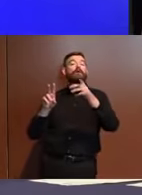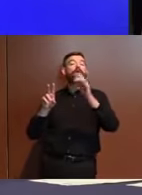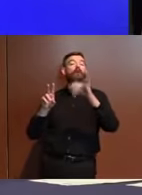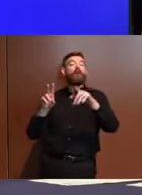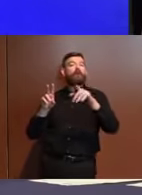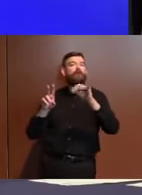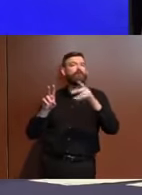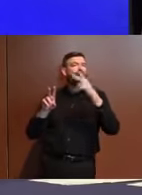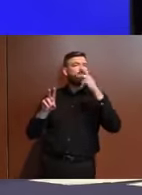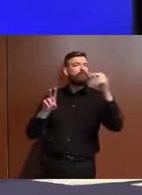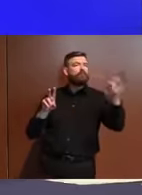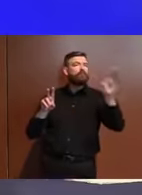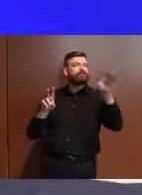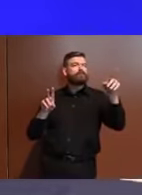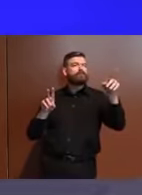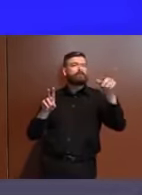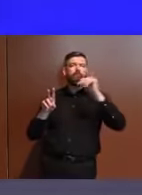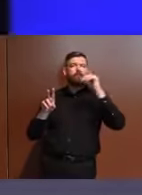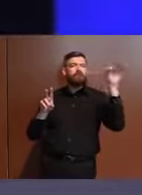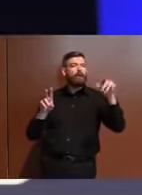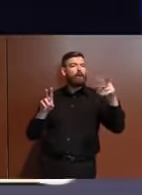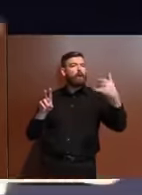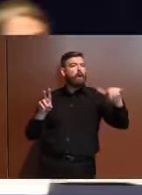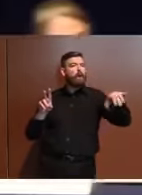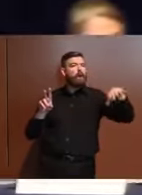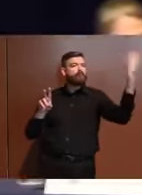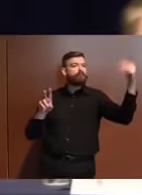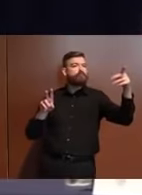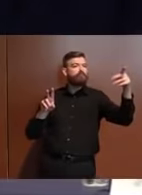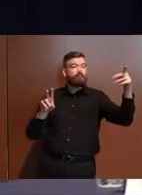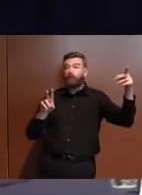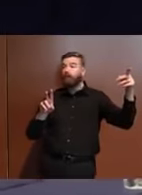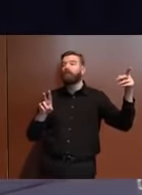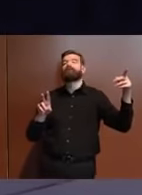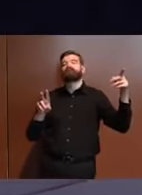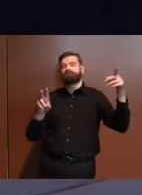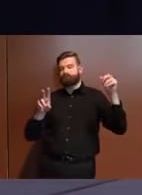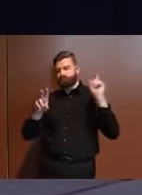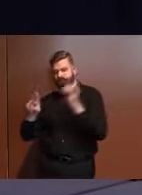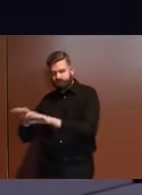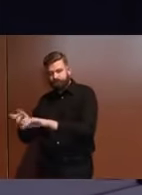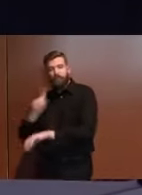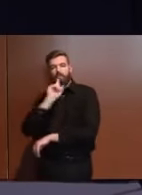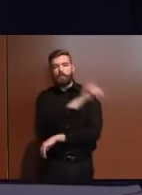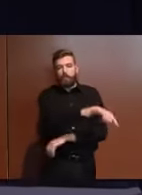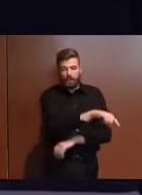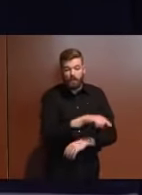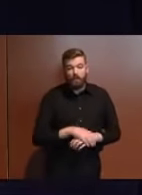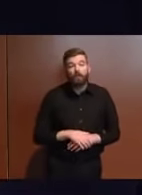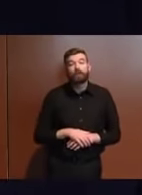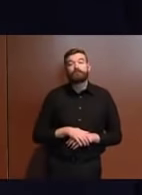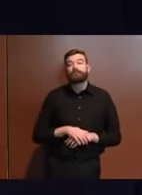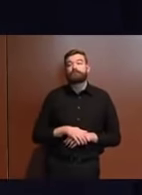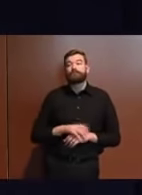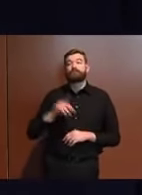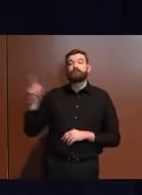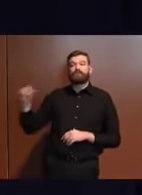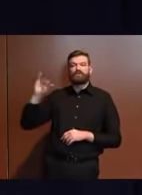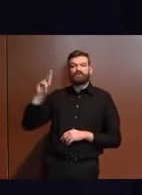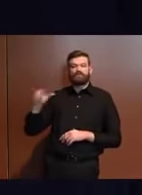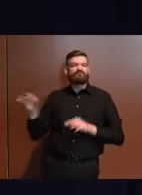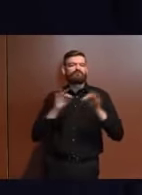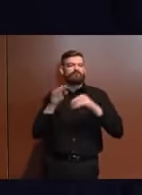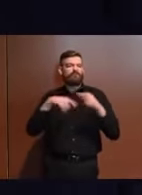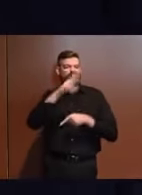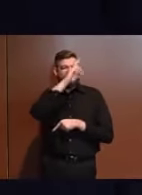So, Judy, can you hit I think you hit hospitalizations, didn't you? Yeah, I talked about the hospitalizations currently. I think you're asking over time since... Well, and